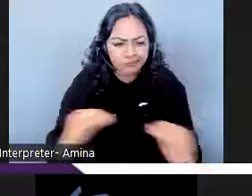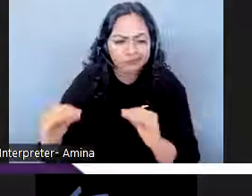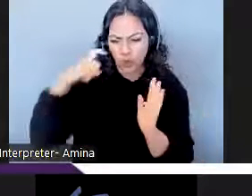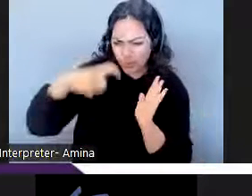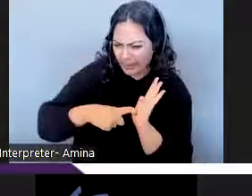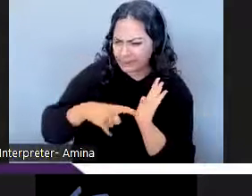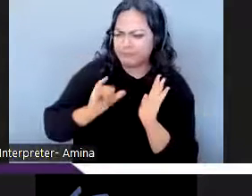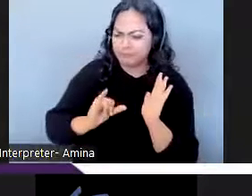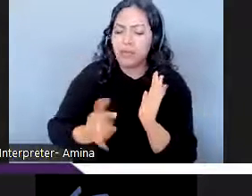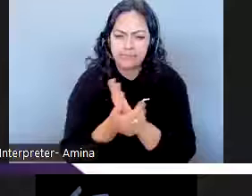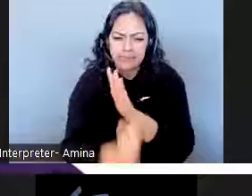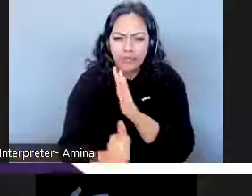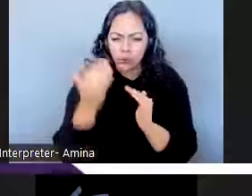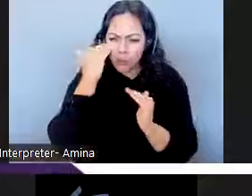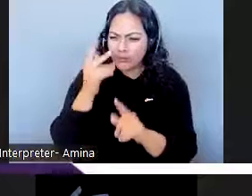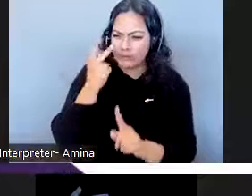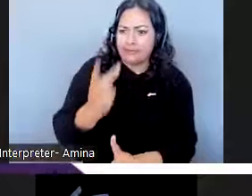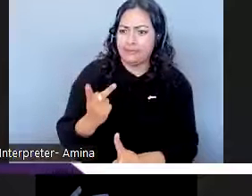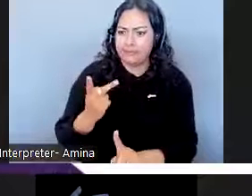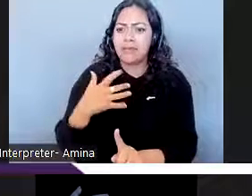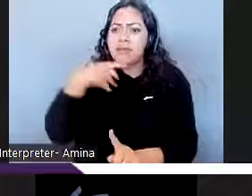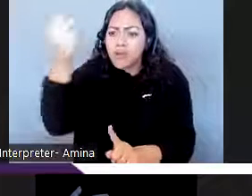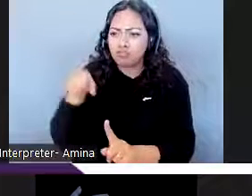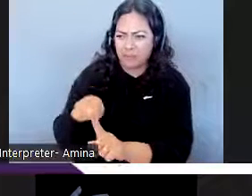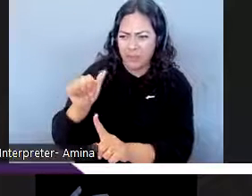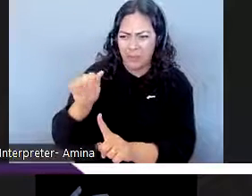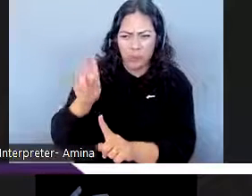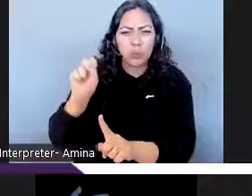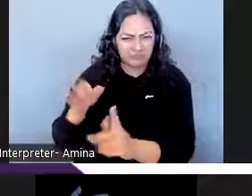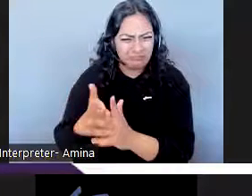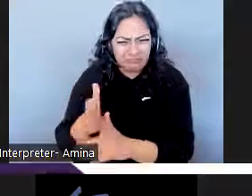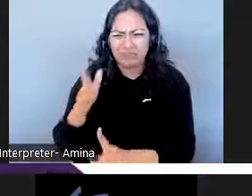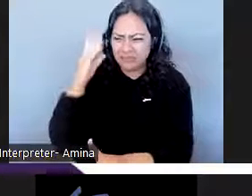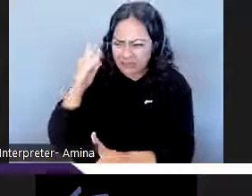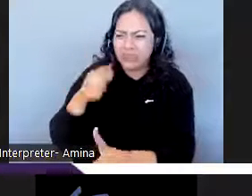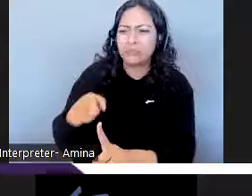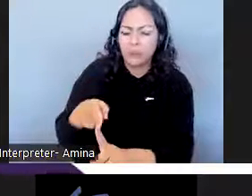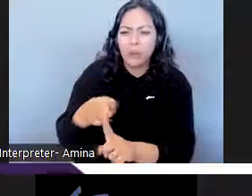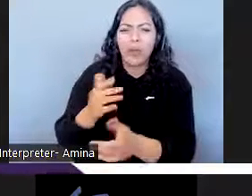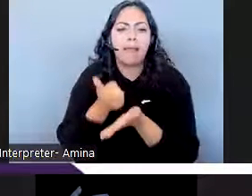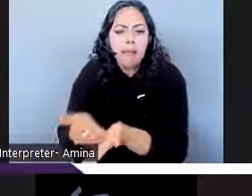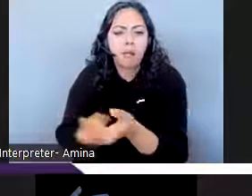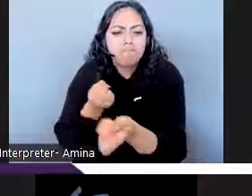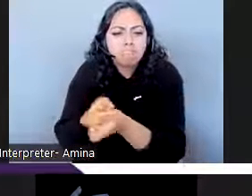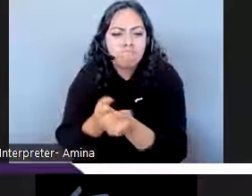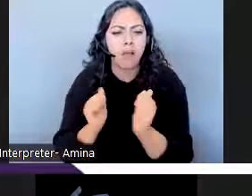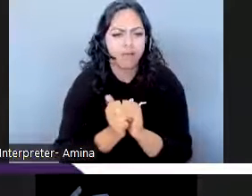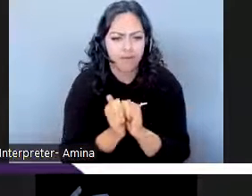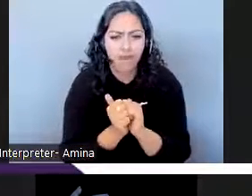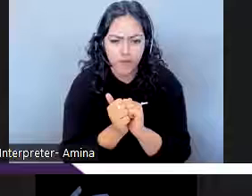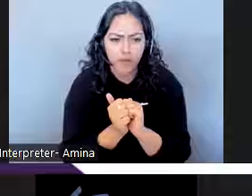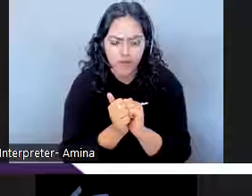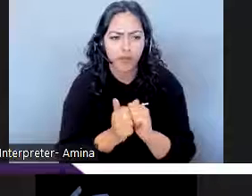and knowing how to assist an older adult, if a client, if they need further assistance. And as I mentioned, we work with our